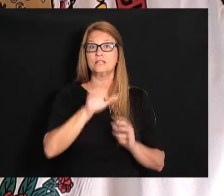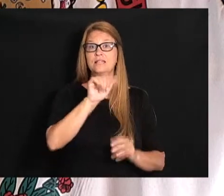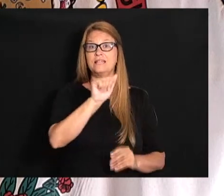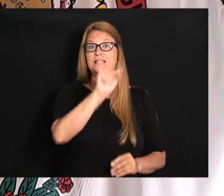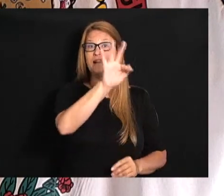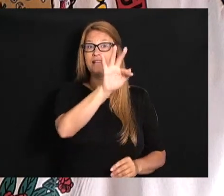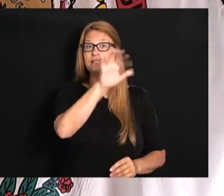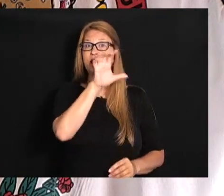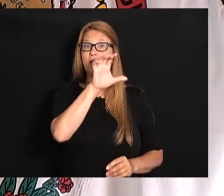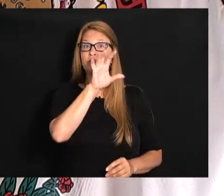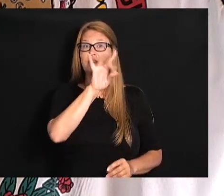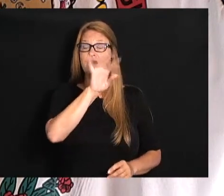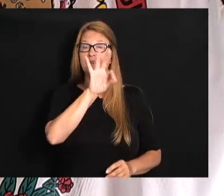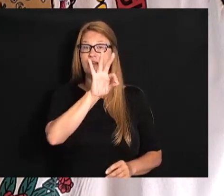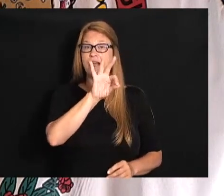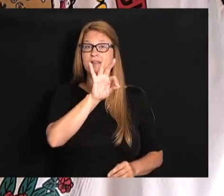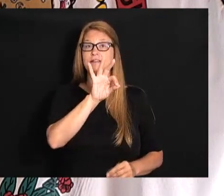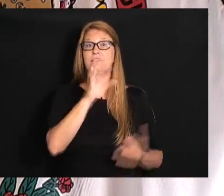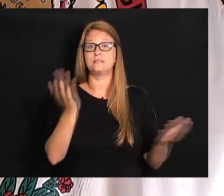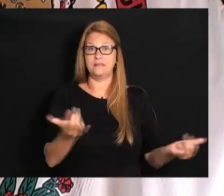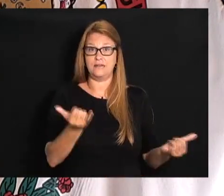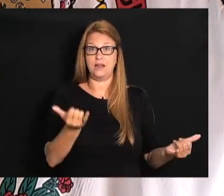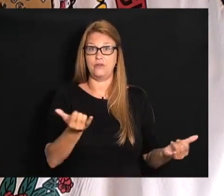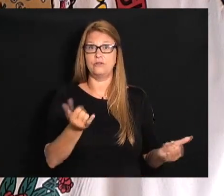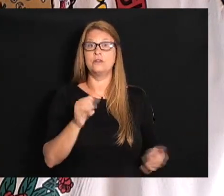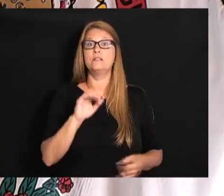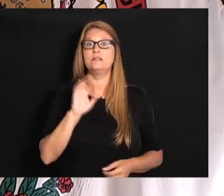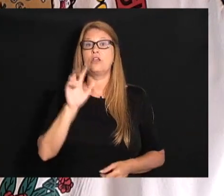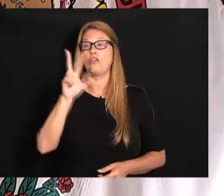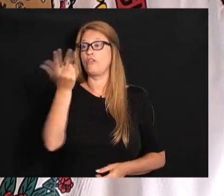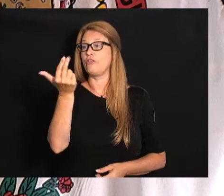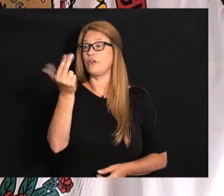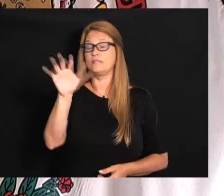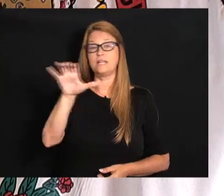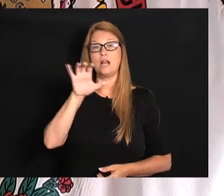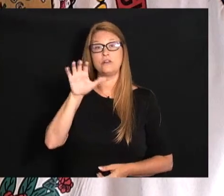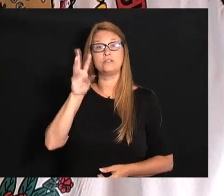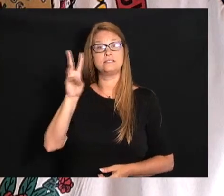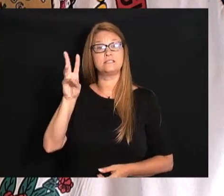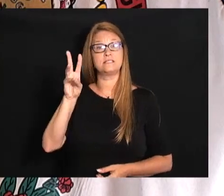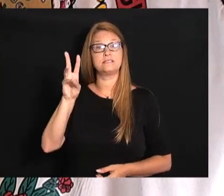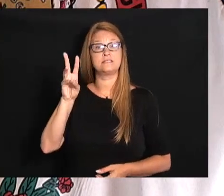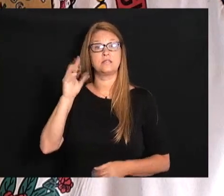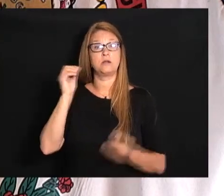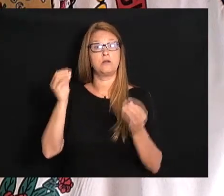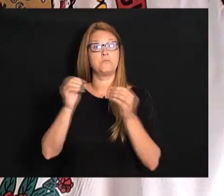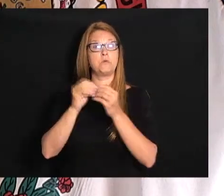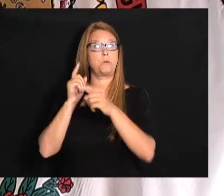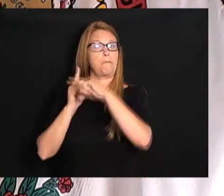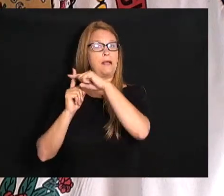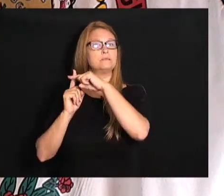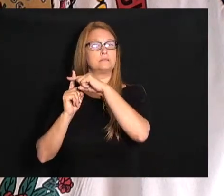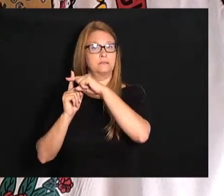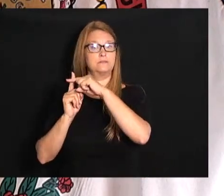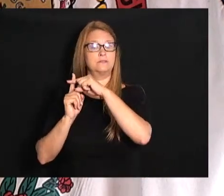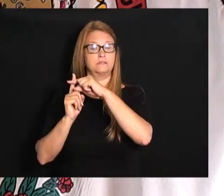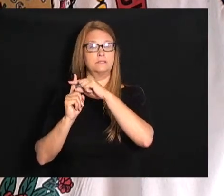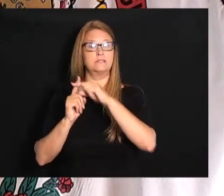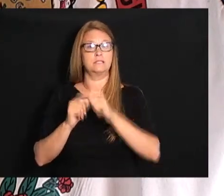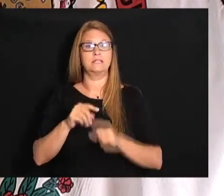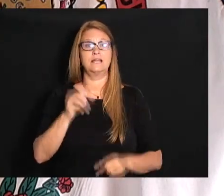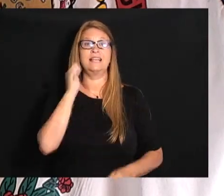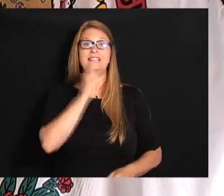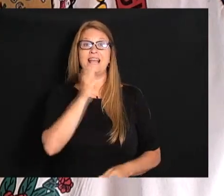1,989 that are active cases in West Virginia, 1,306 new positive cases in the last 24 hours,